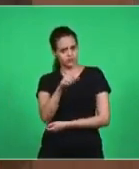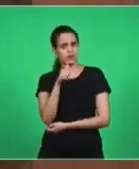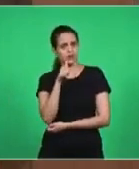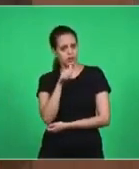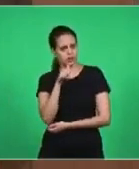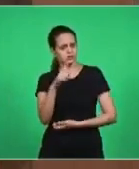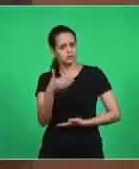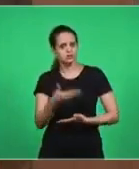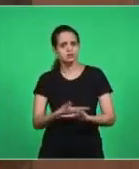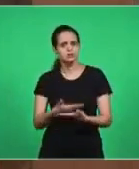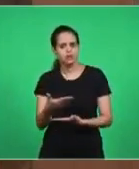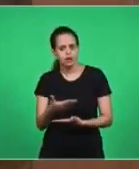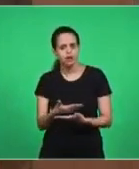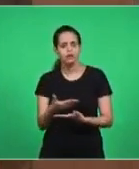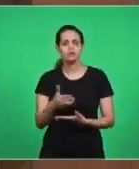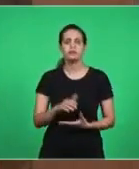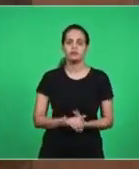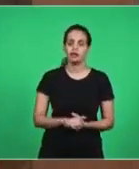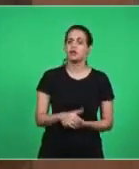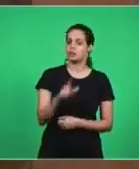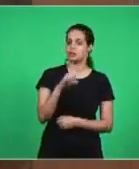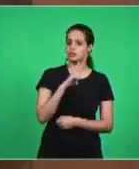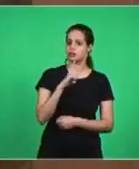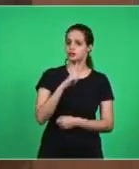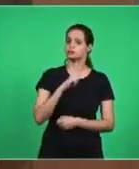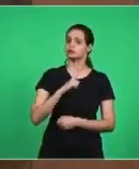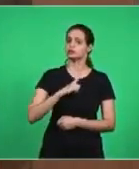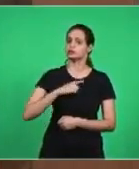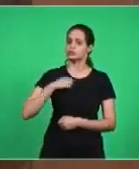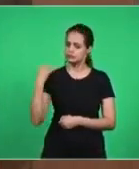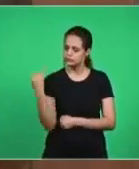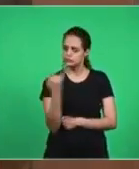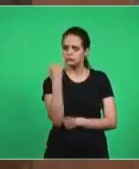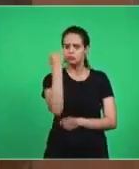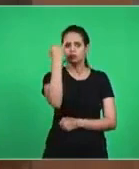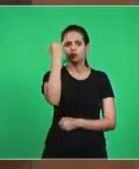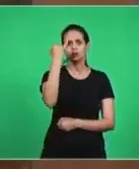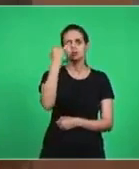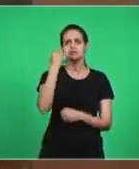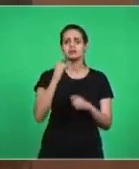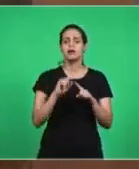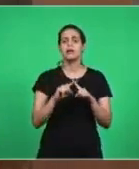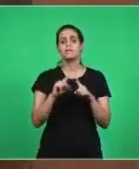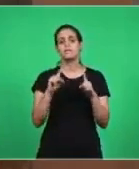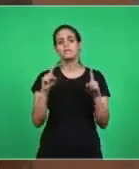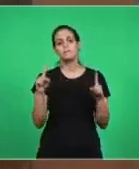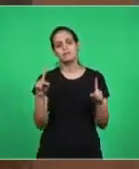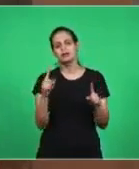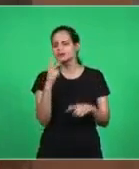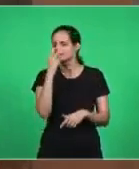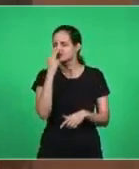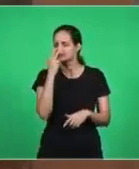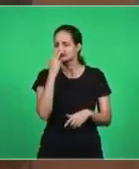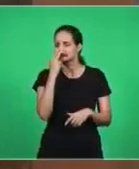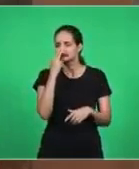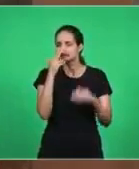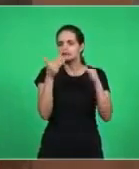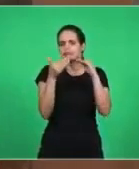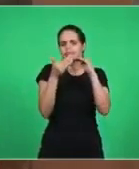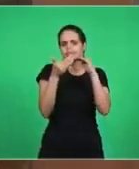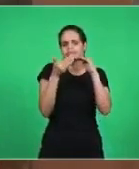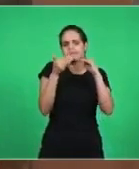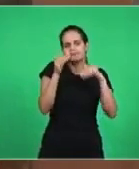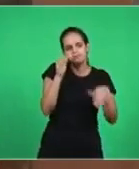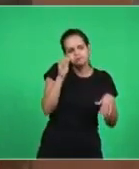the work that she has done has great importance, but go astray from what was being taught.